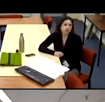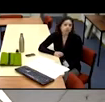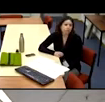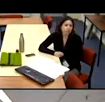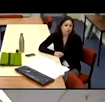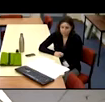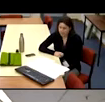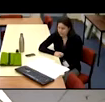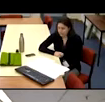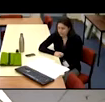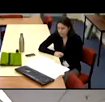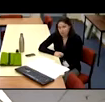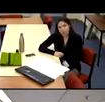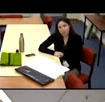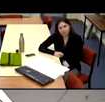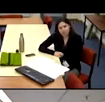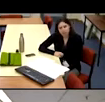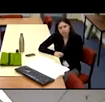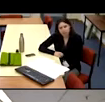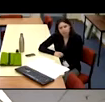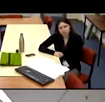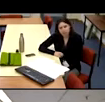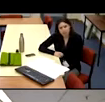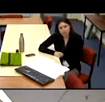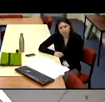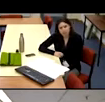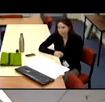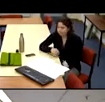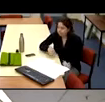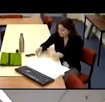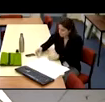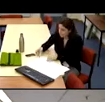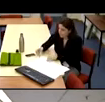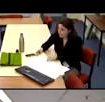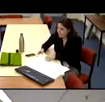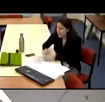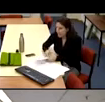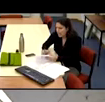and transforming those dominant discourses and perceptions of refugees in their own way.